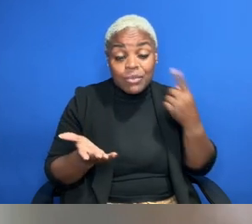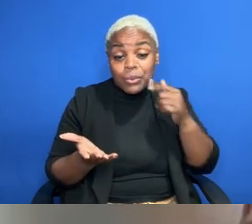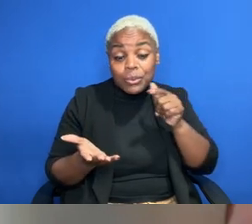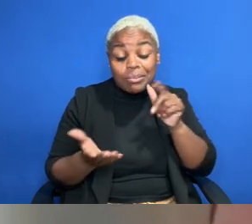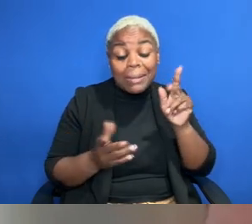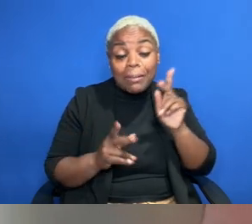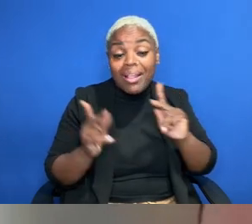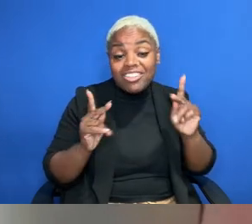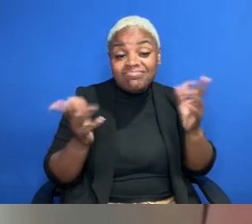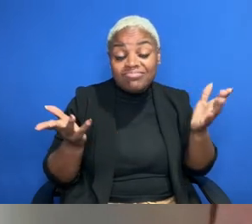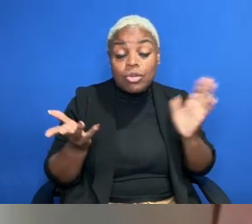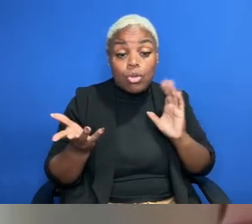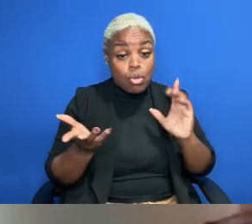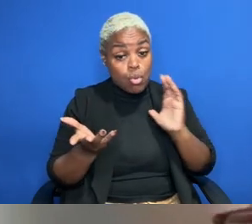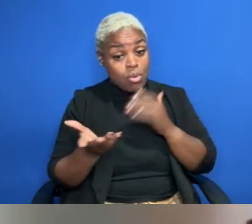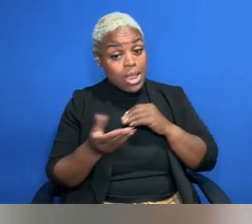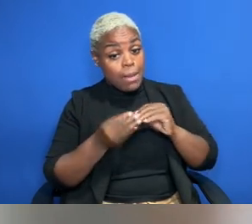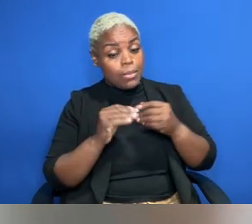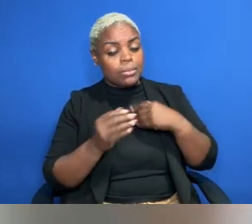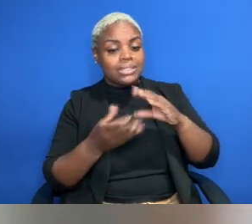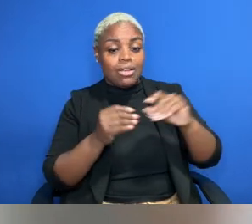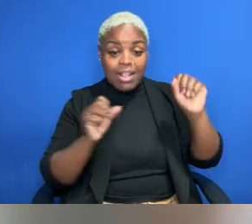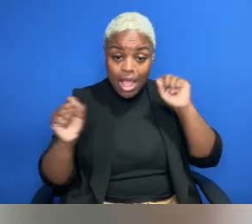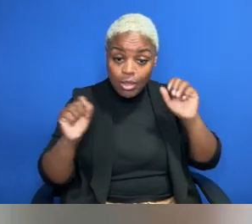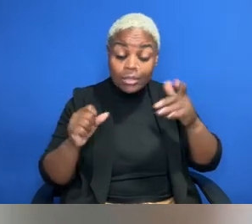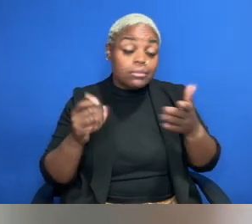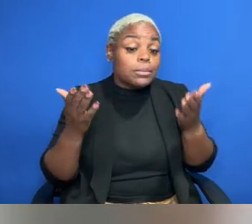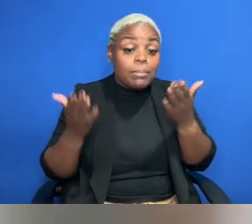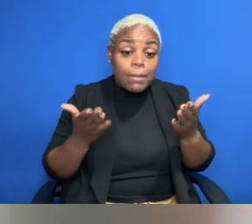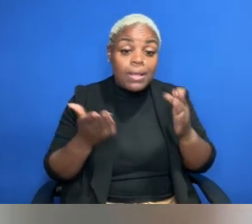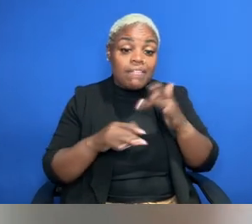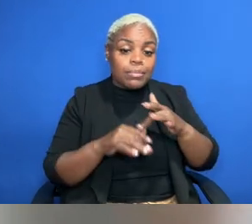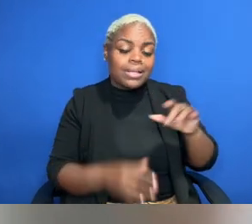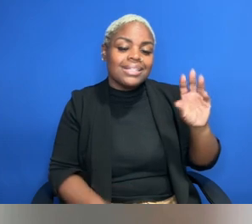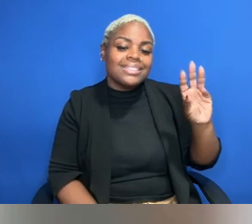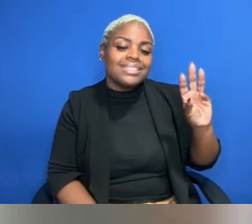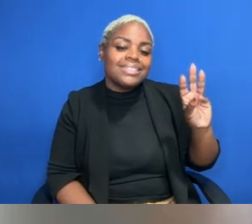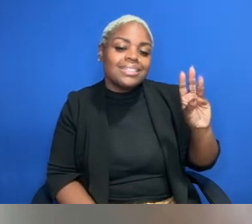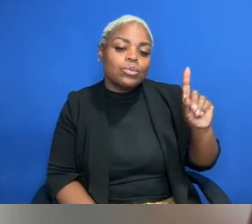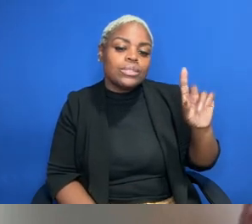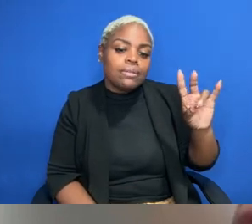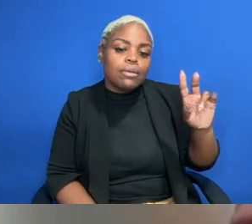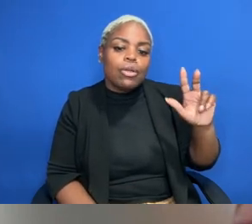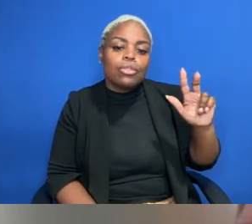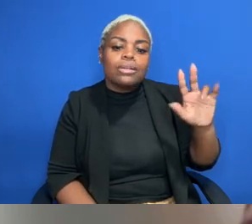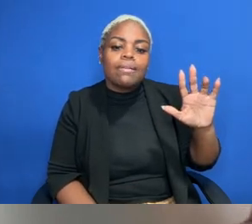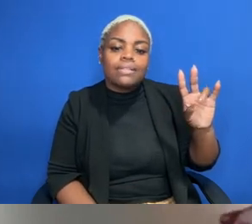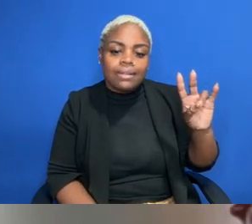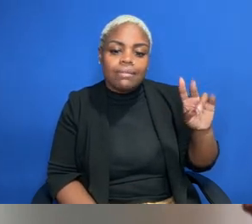we are here for people. Our number, I'll just say it out loud, but it'll probably be available, is